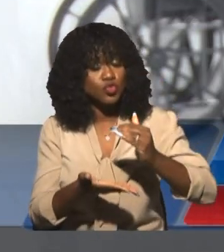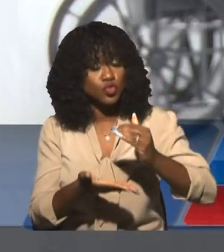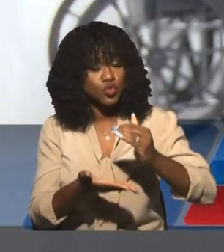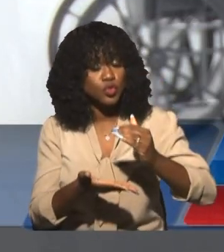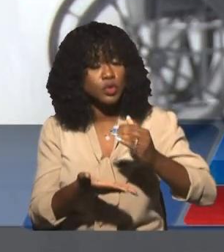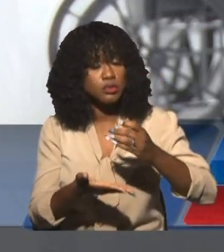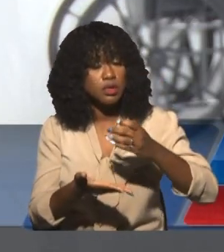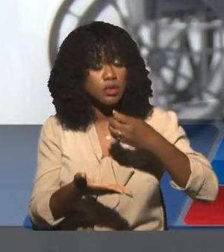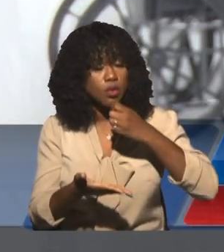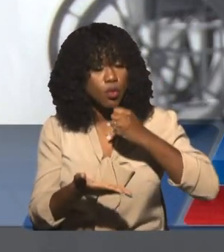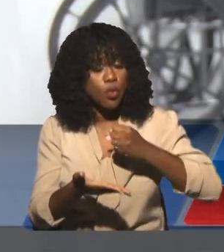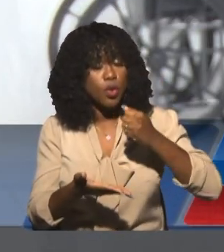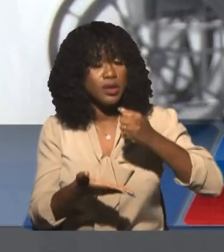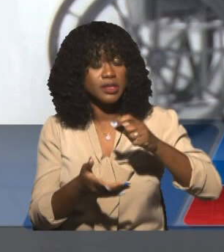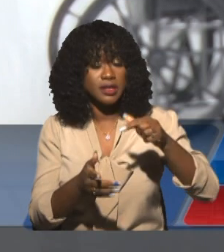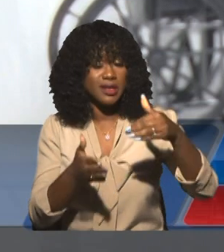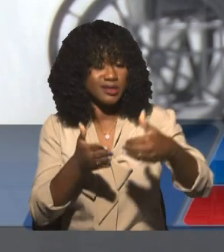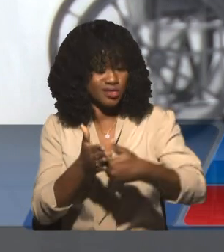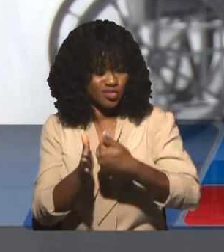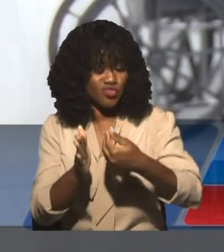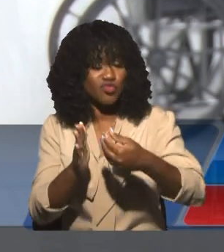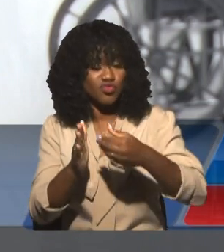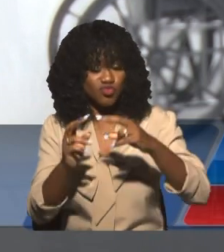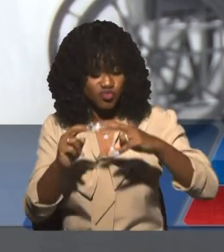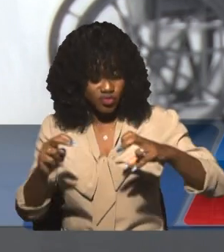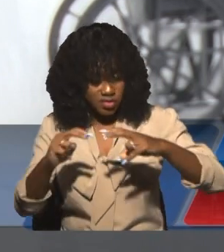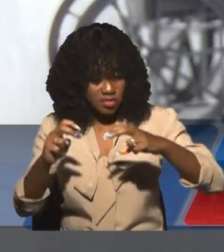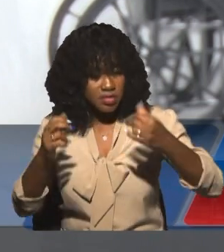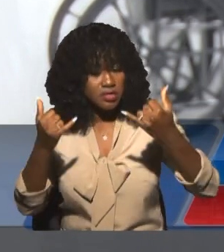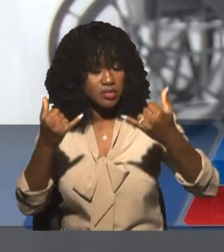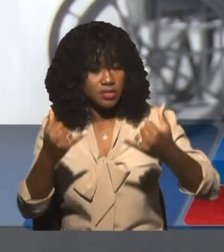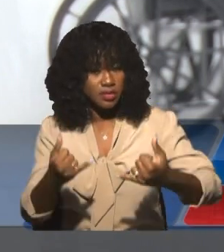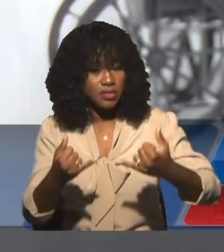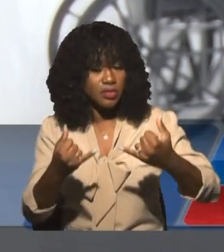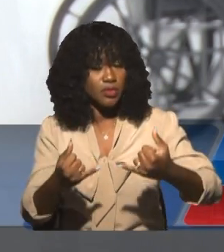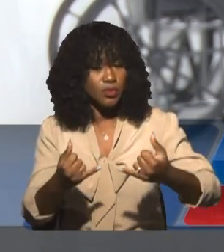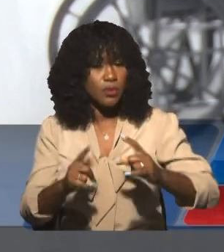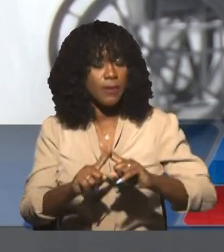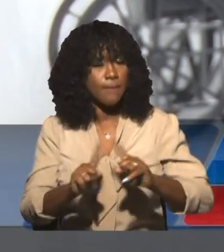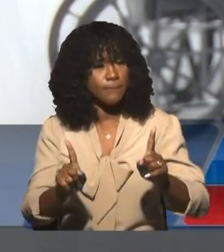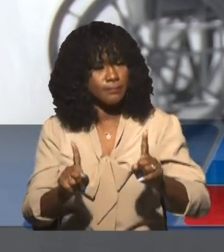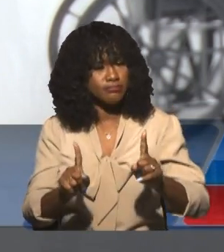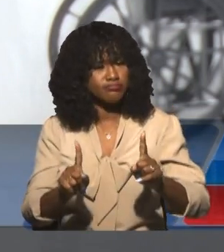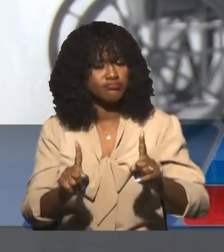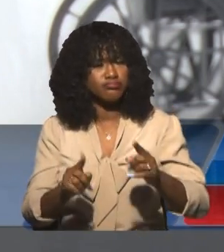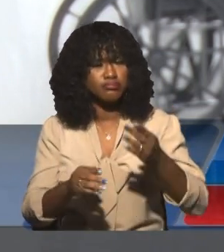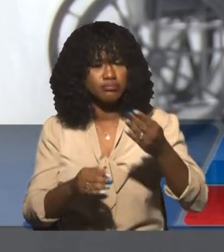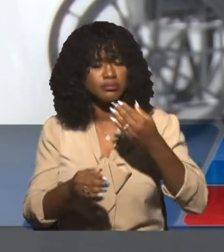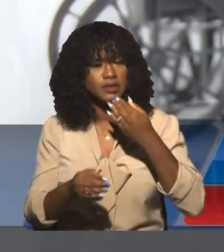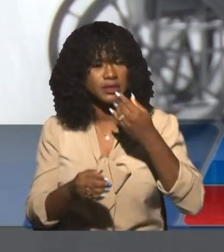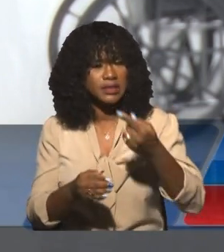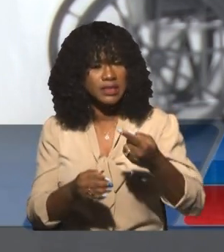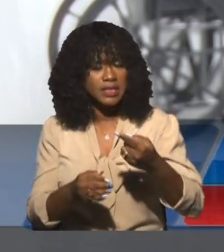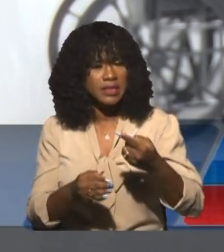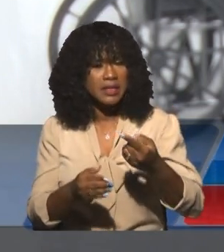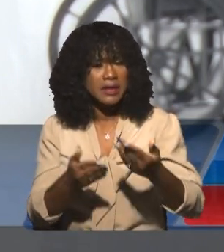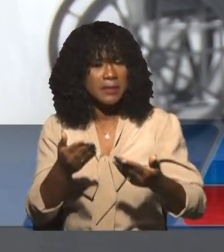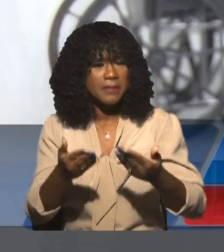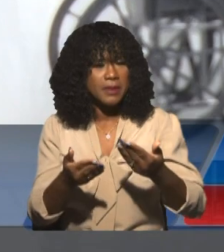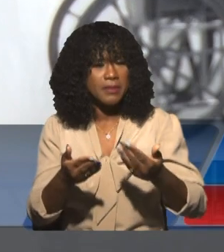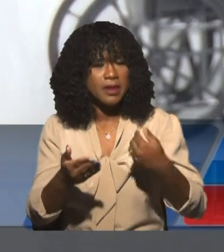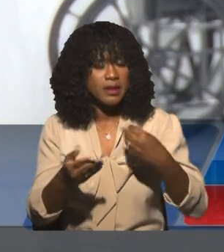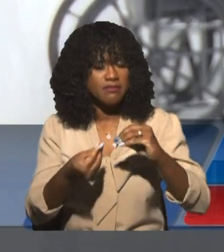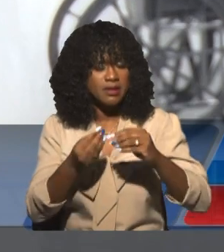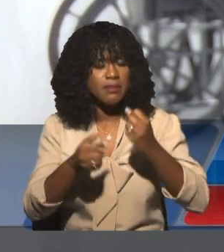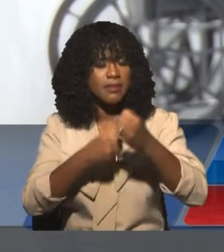is relatively new research that is coming out. But I would say that it probably is a number of